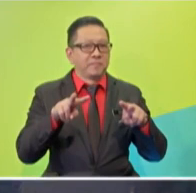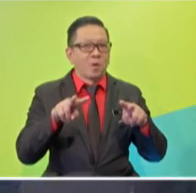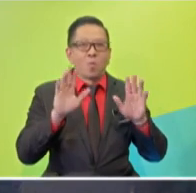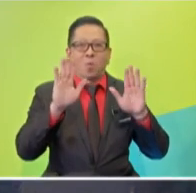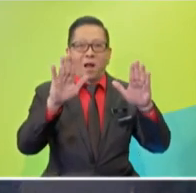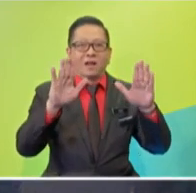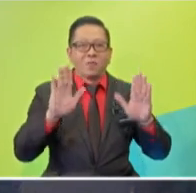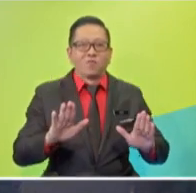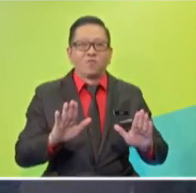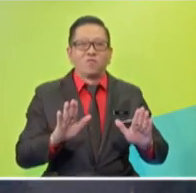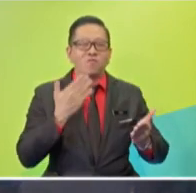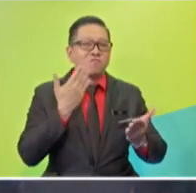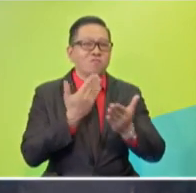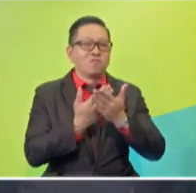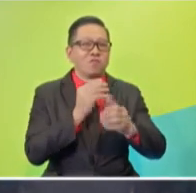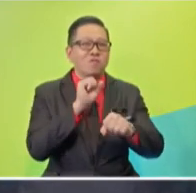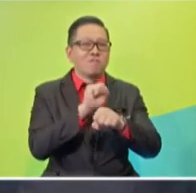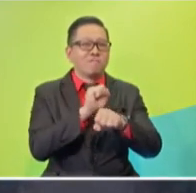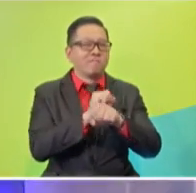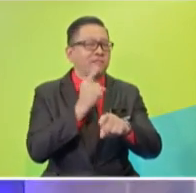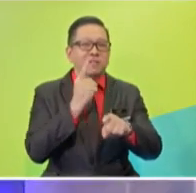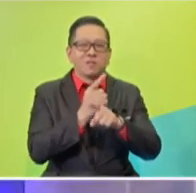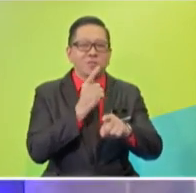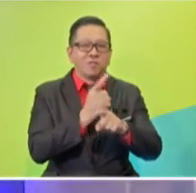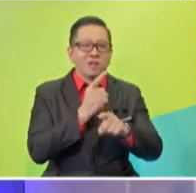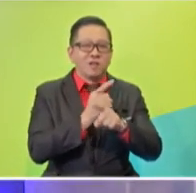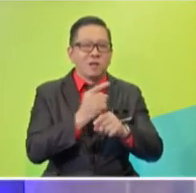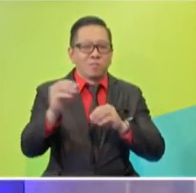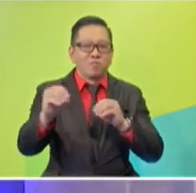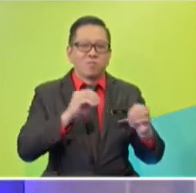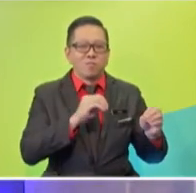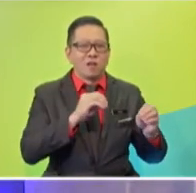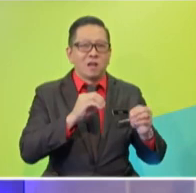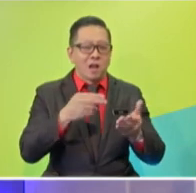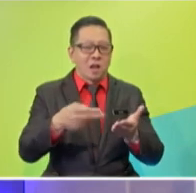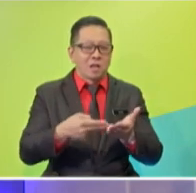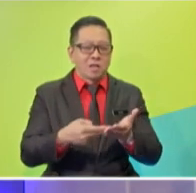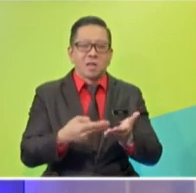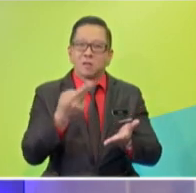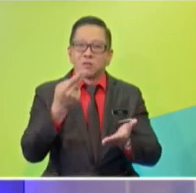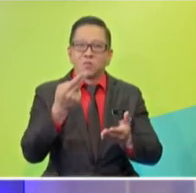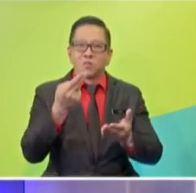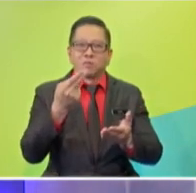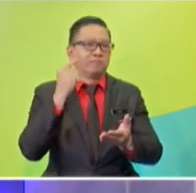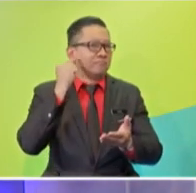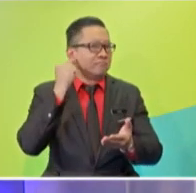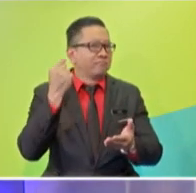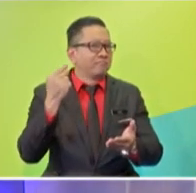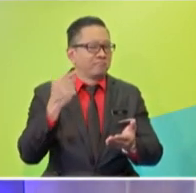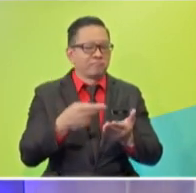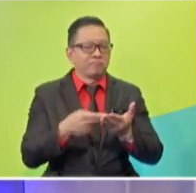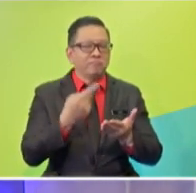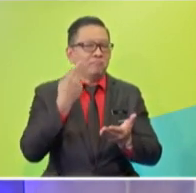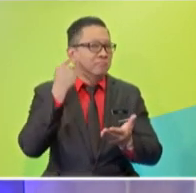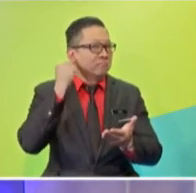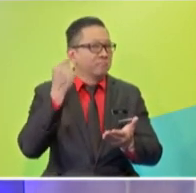Wonderful! Great job! Is the correct answer? Yep, put the ice cream on a gold spoon. Because okay. she said that